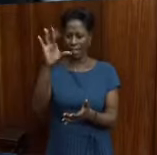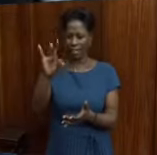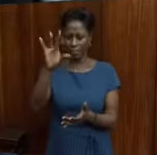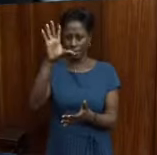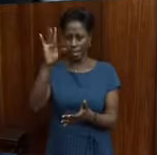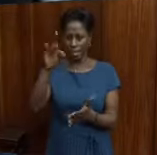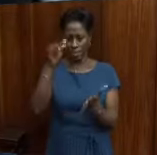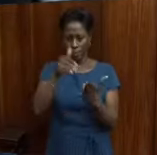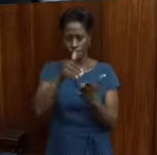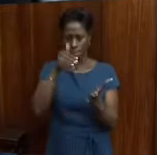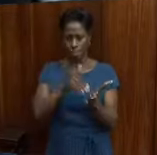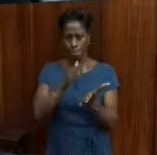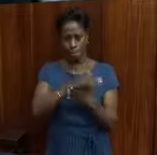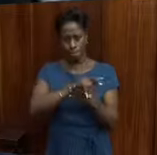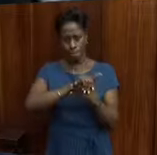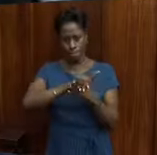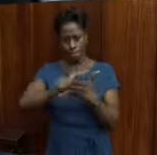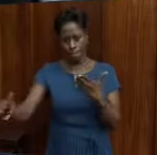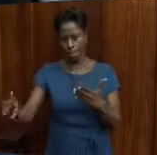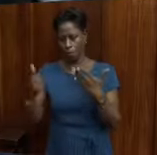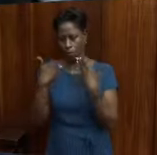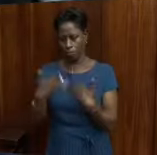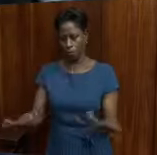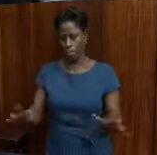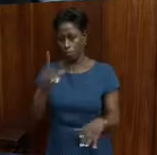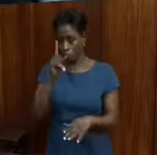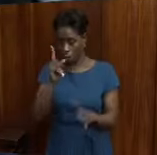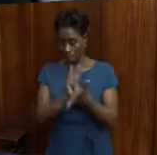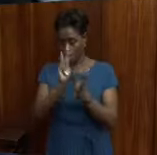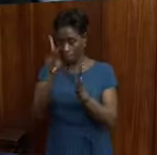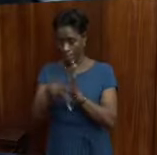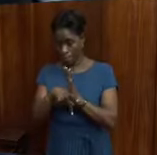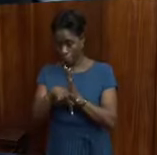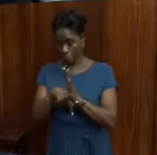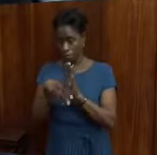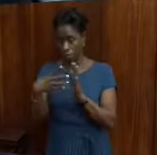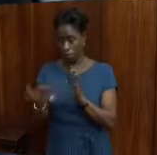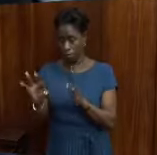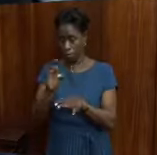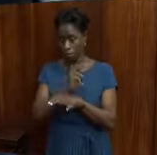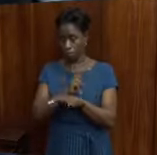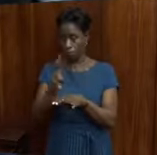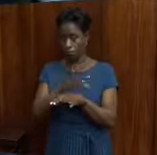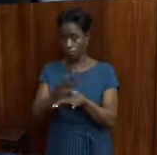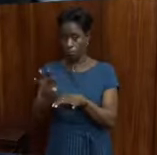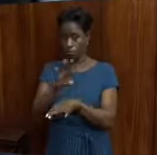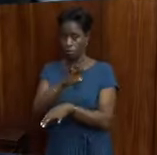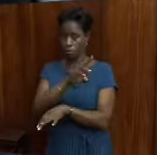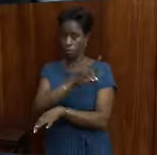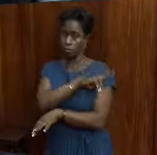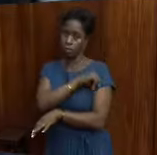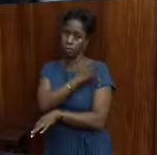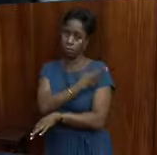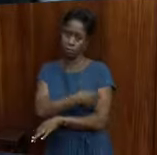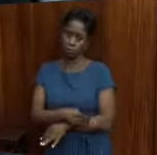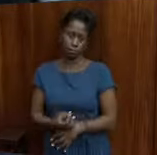$188 million. For an incomplete hospital with only the ground